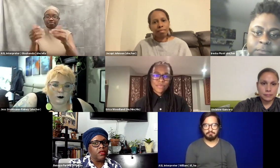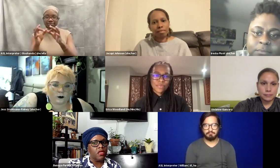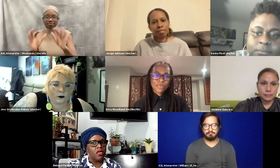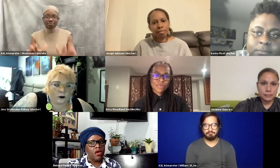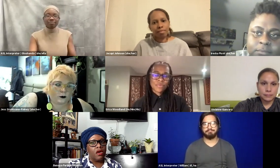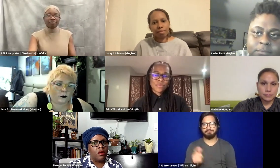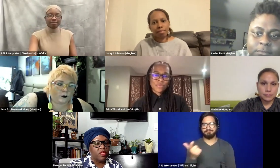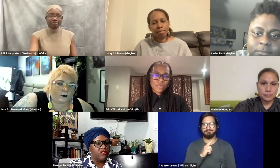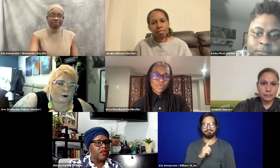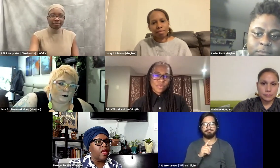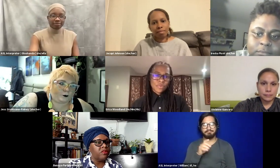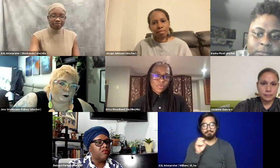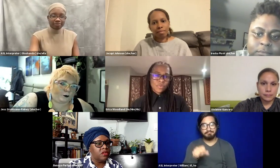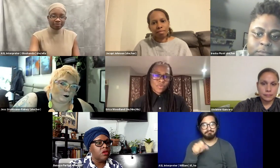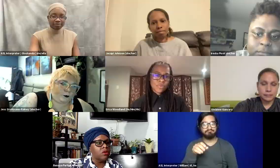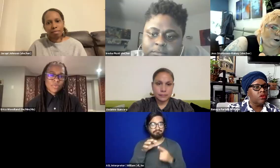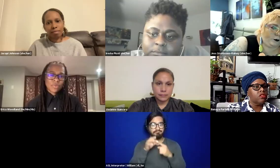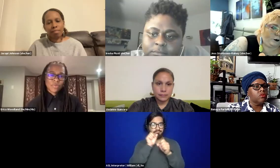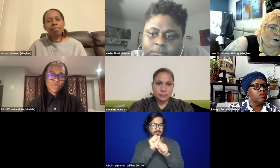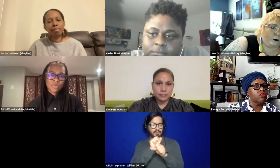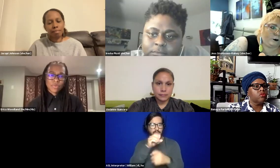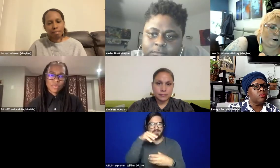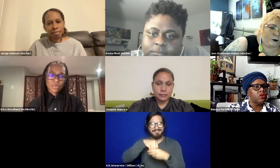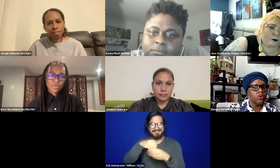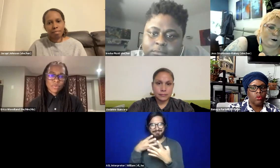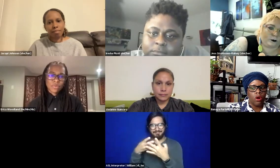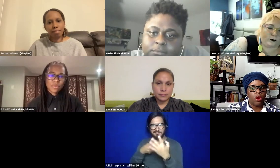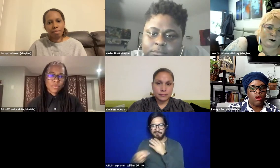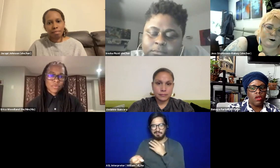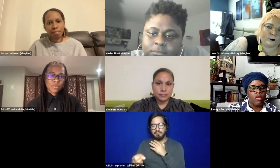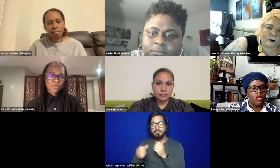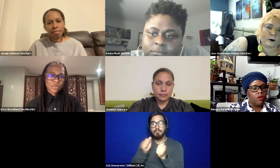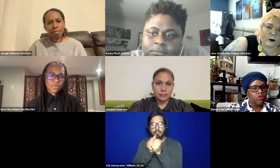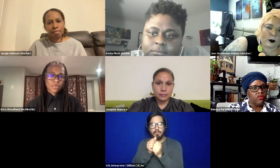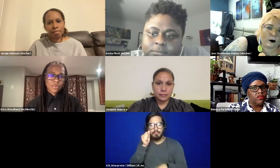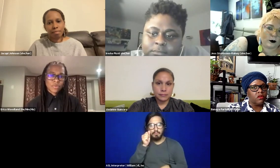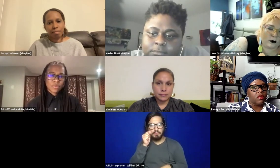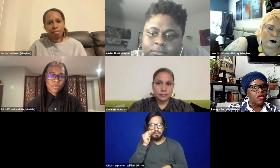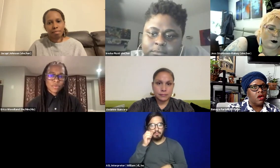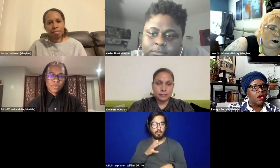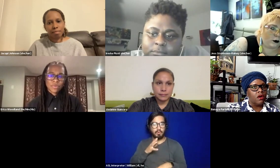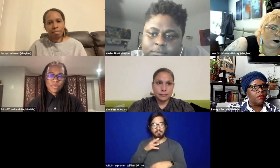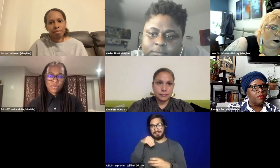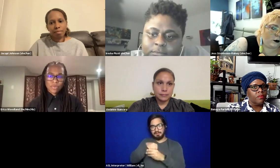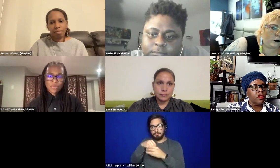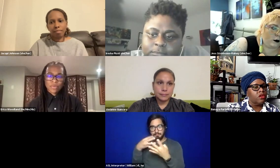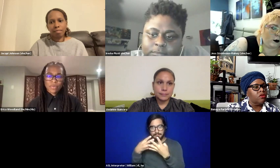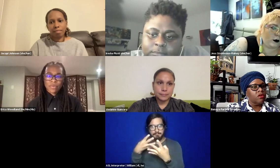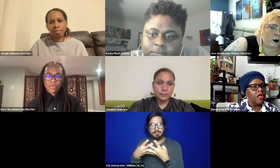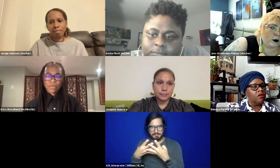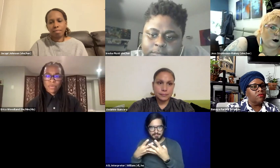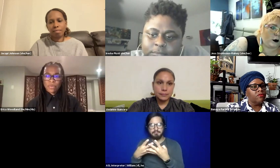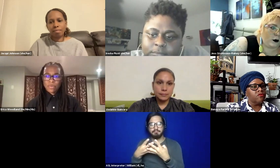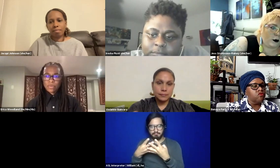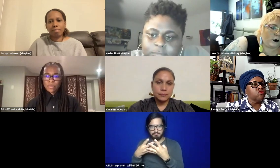working, um, inside captivity with, with women who are in prison. Um, you know,